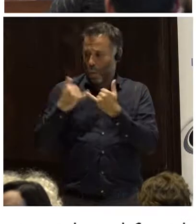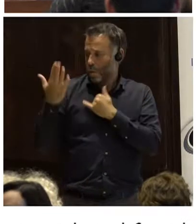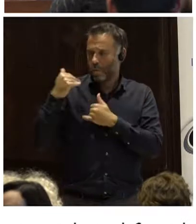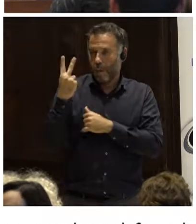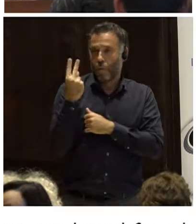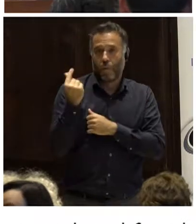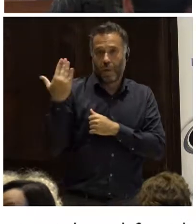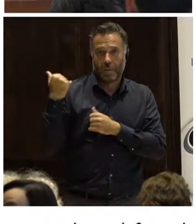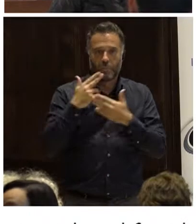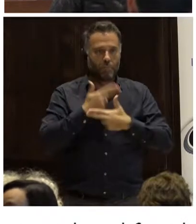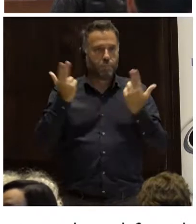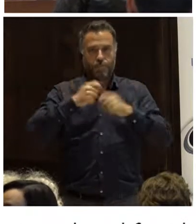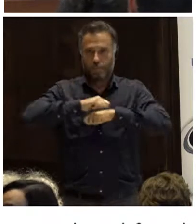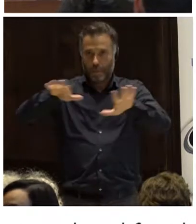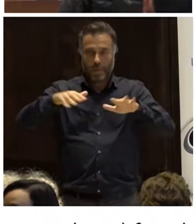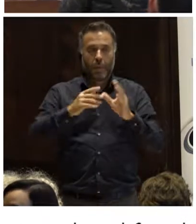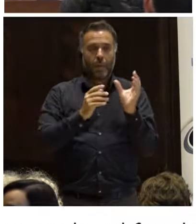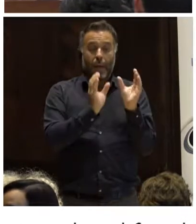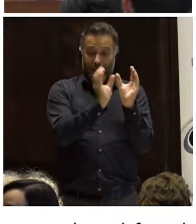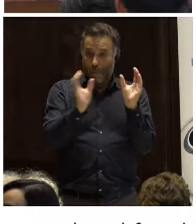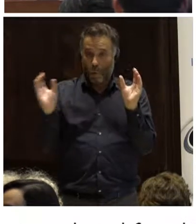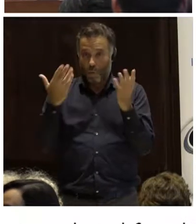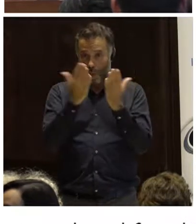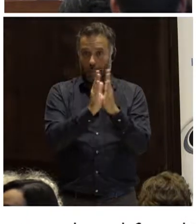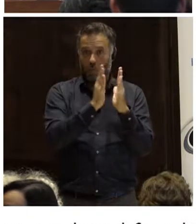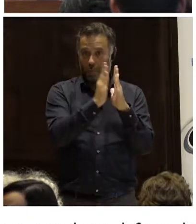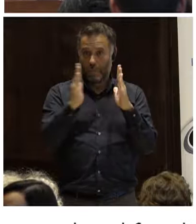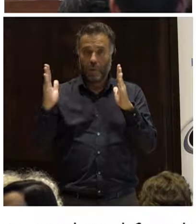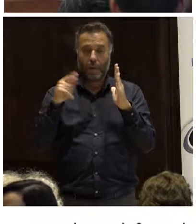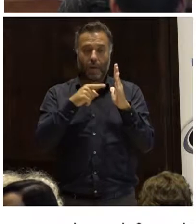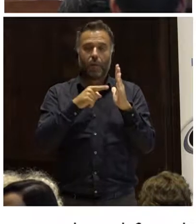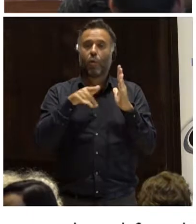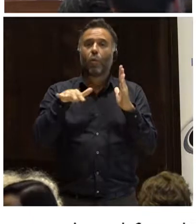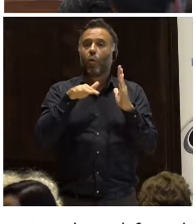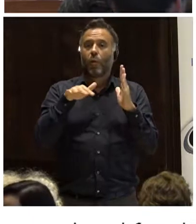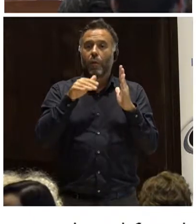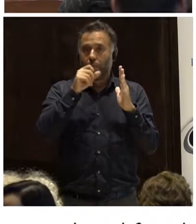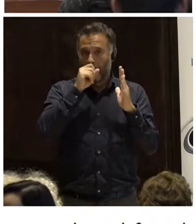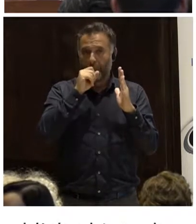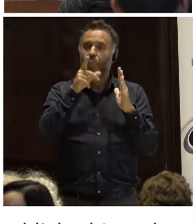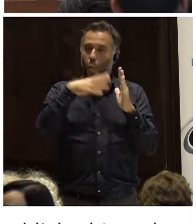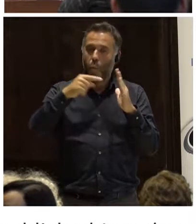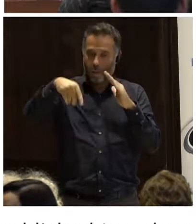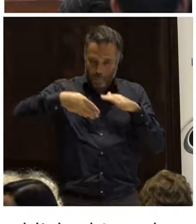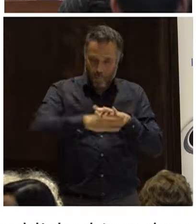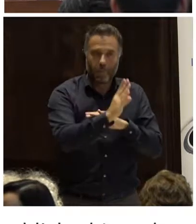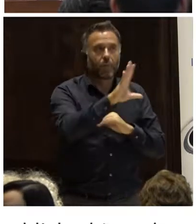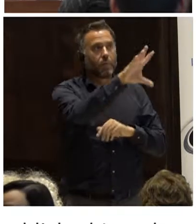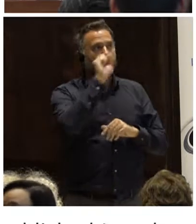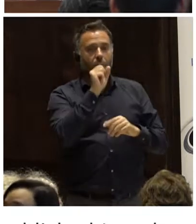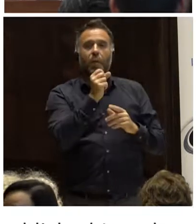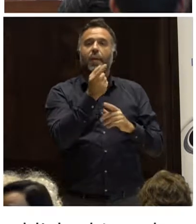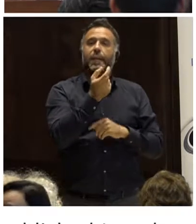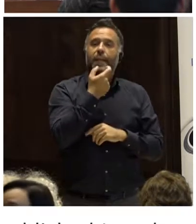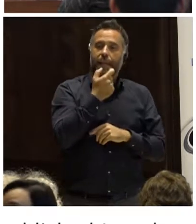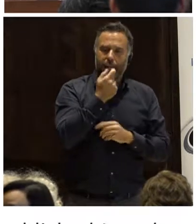are available from our site, and they are open access. They are in English, but they are totally free, and